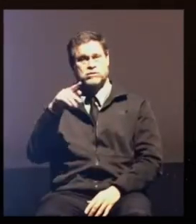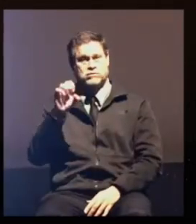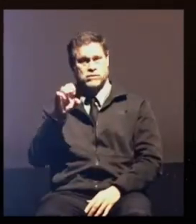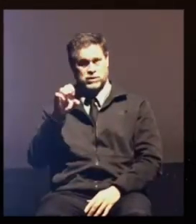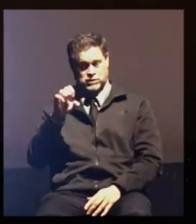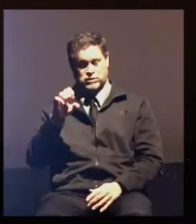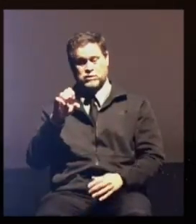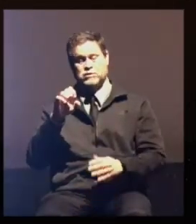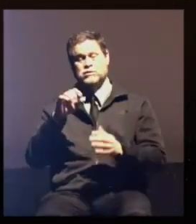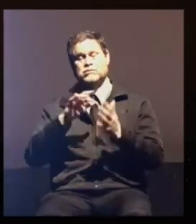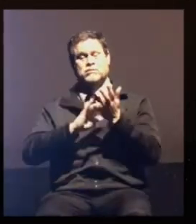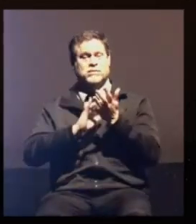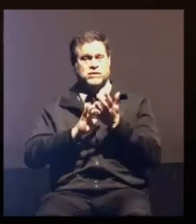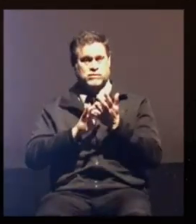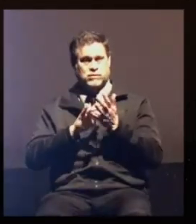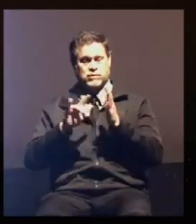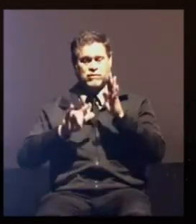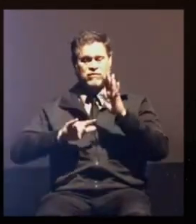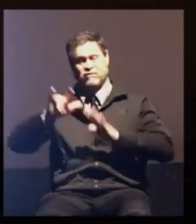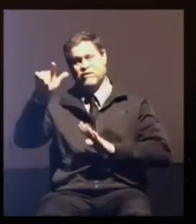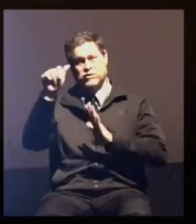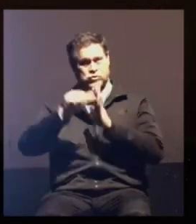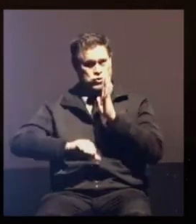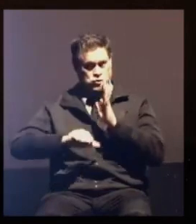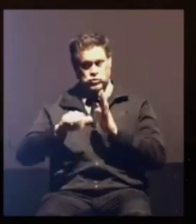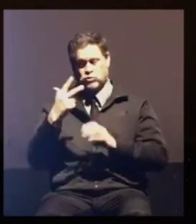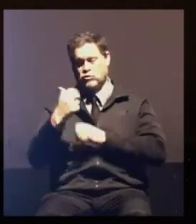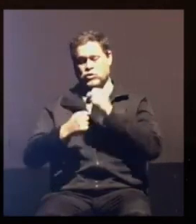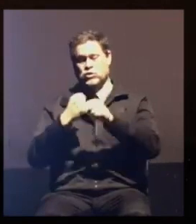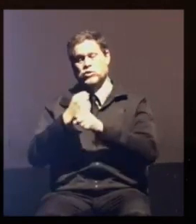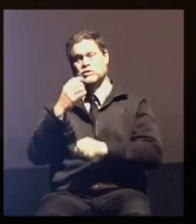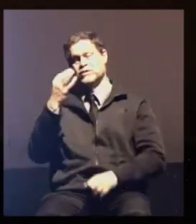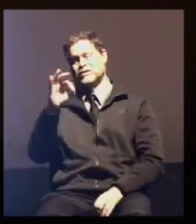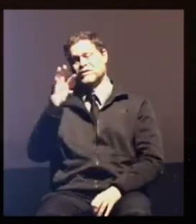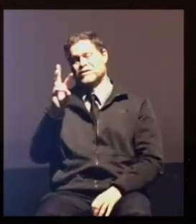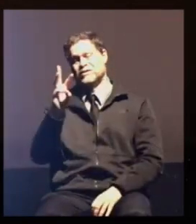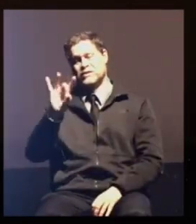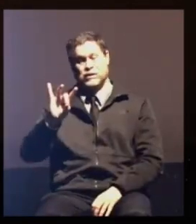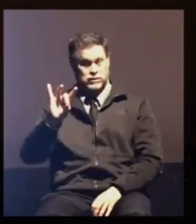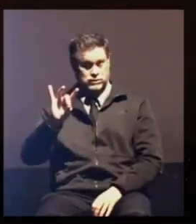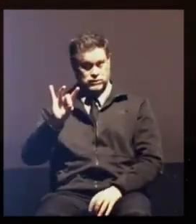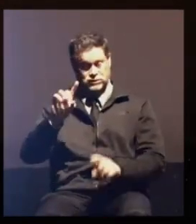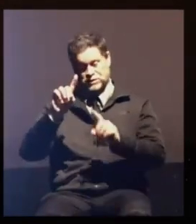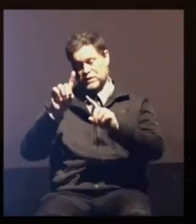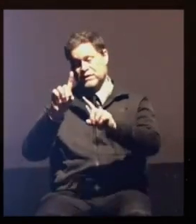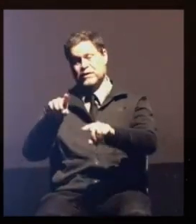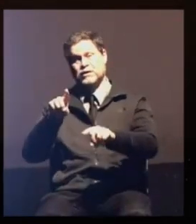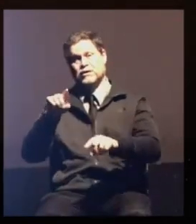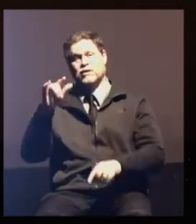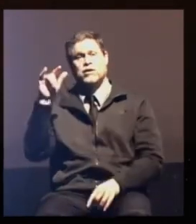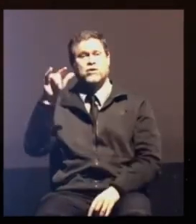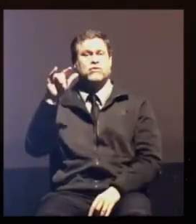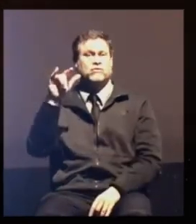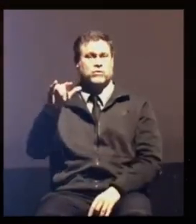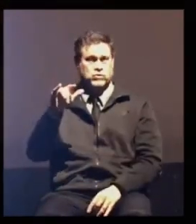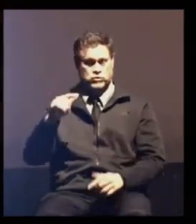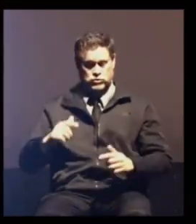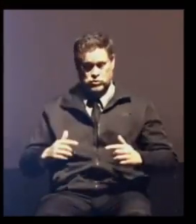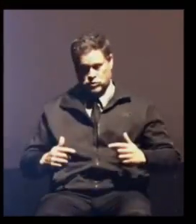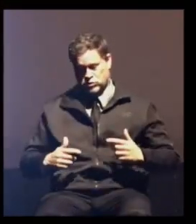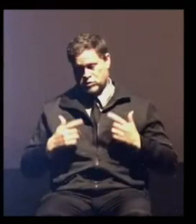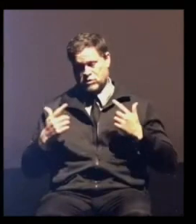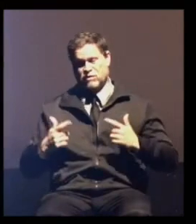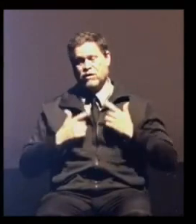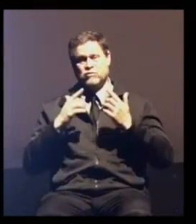a flight surgeon. 3 years later, in 1968, I attended the Air Force Jungle Survival School